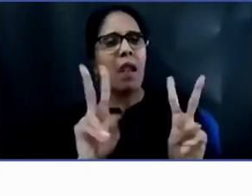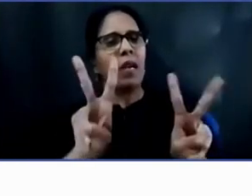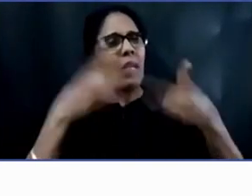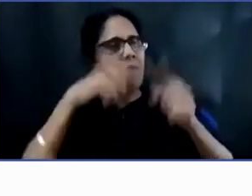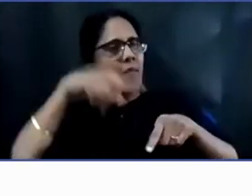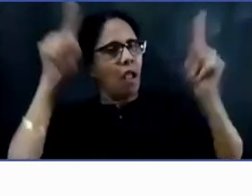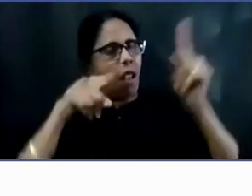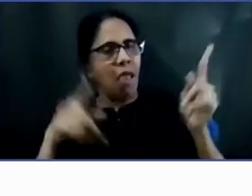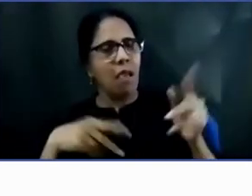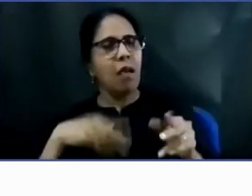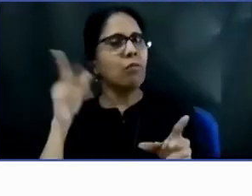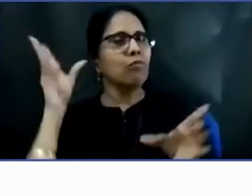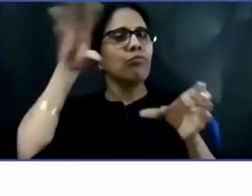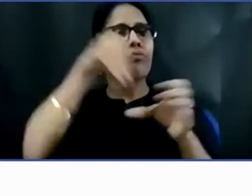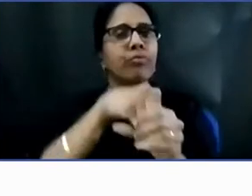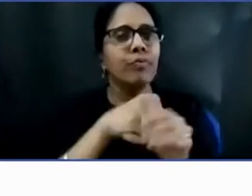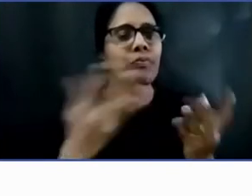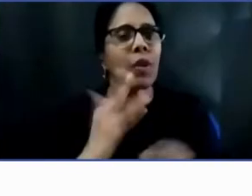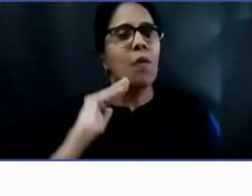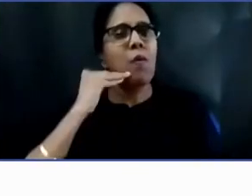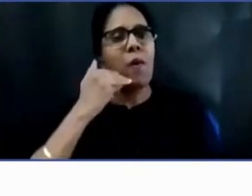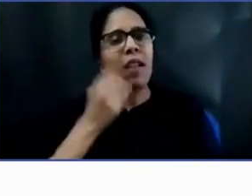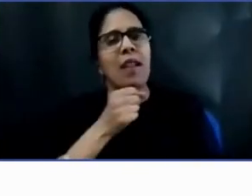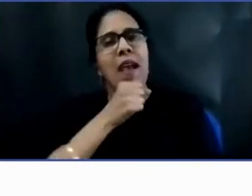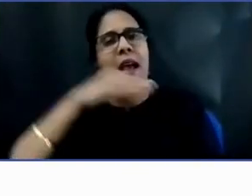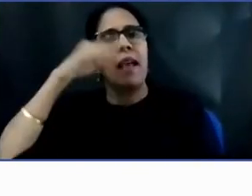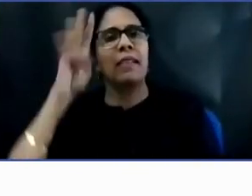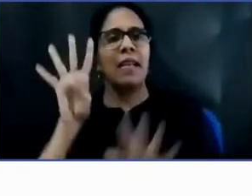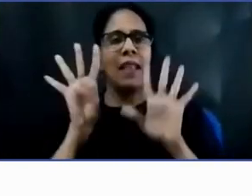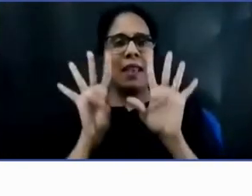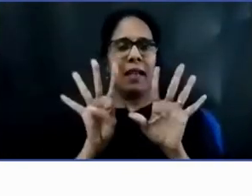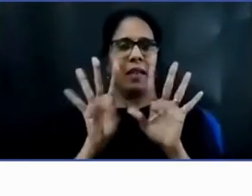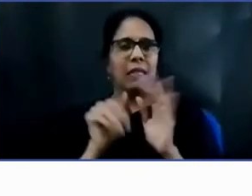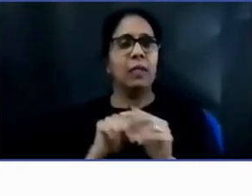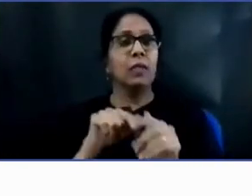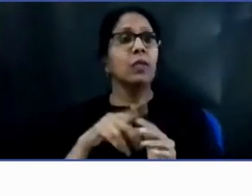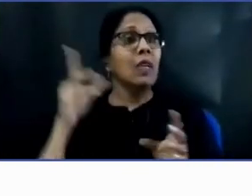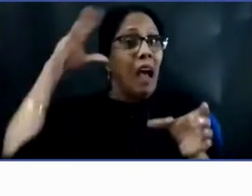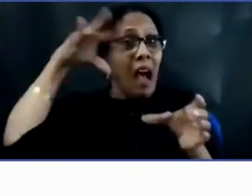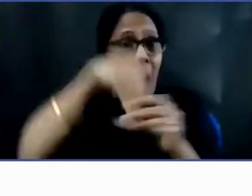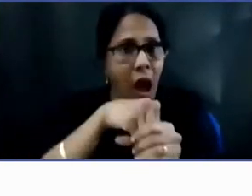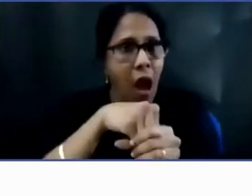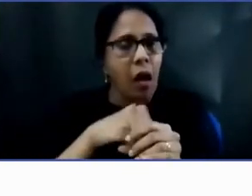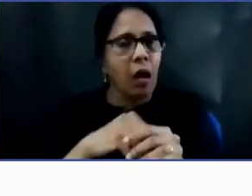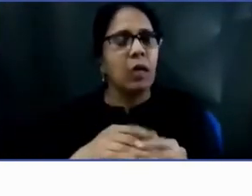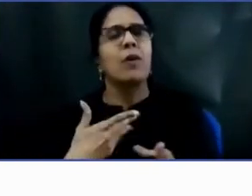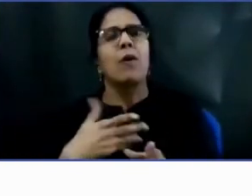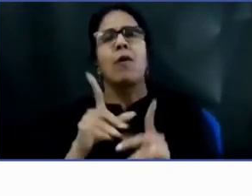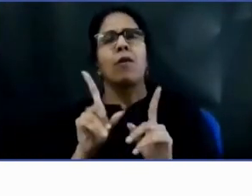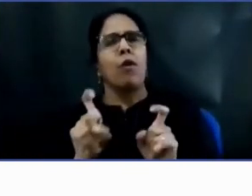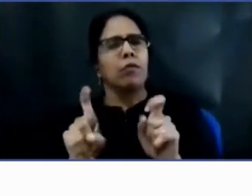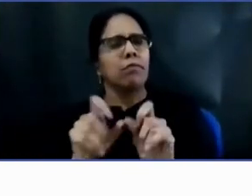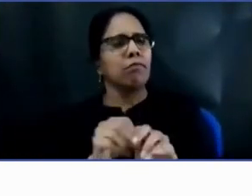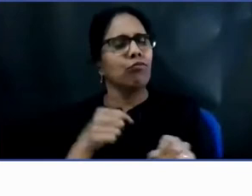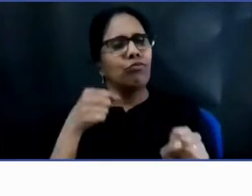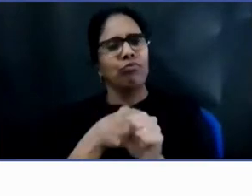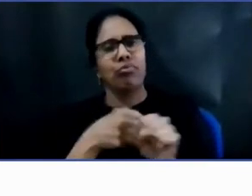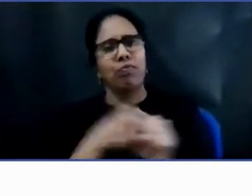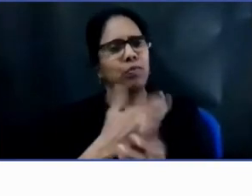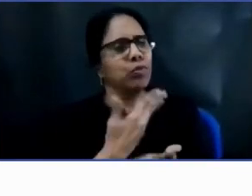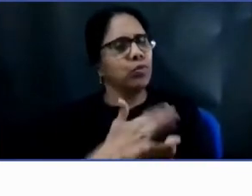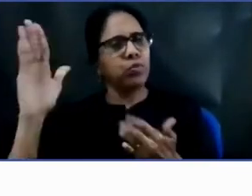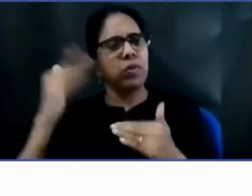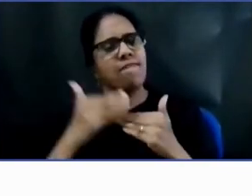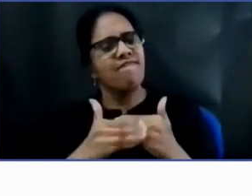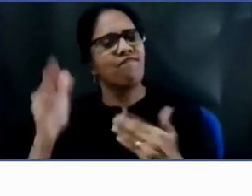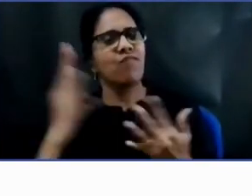It was my zest for life that provided me with the courage and determination to fight cancer and move on. That was a